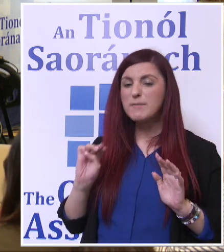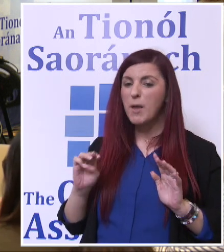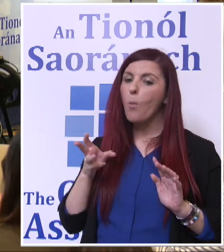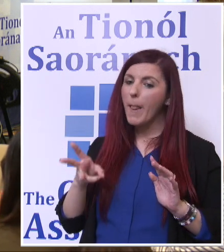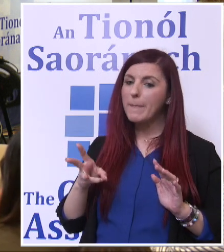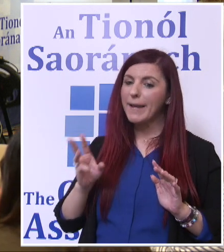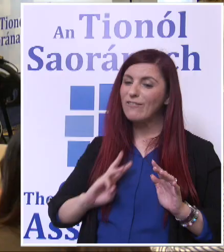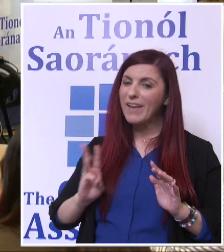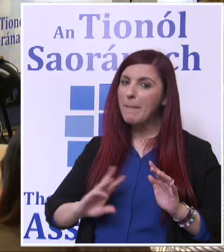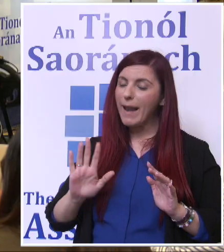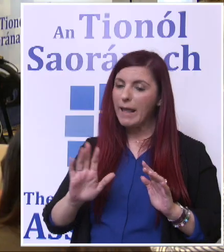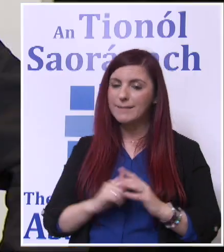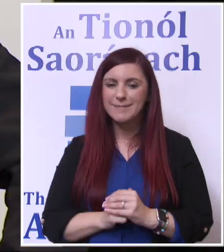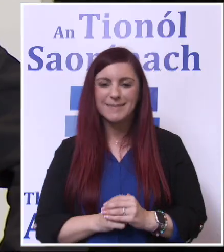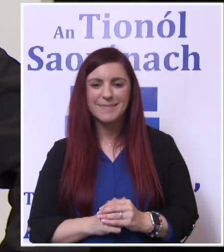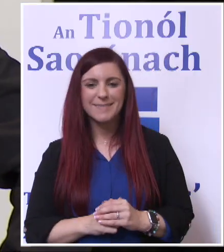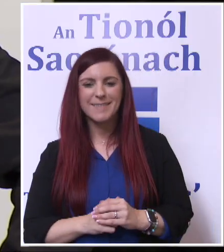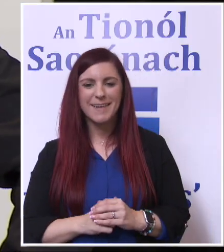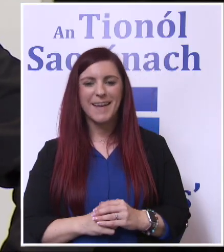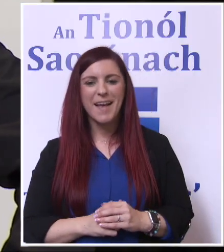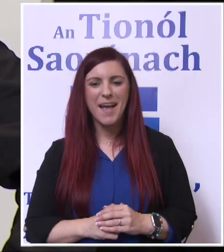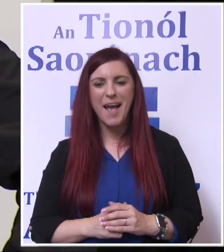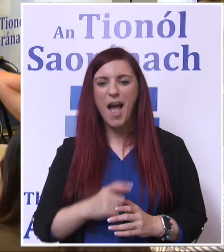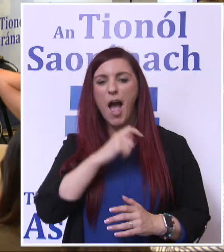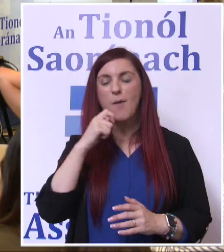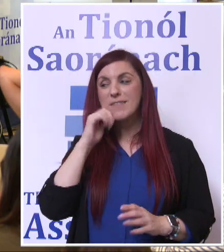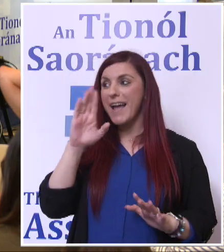know. I will say it is refreshing.